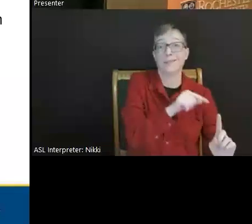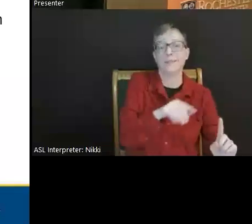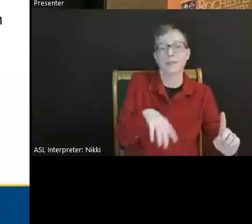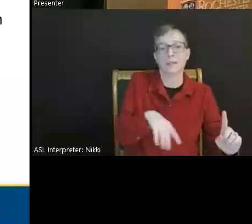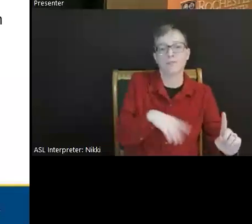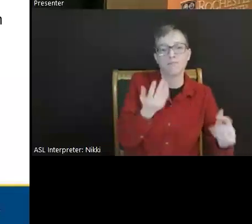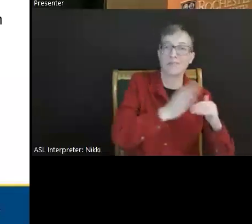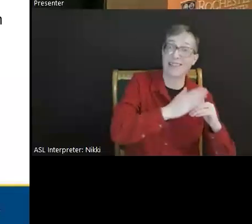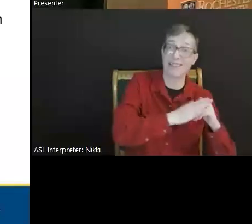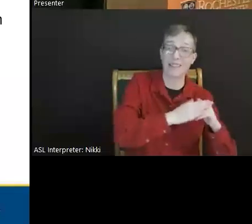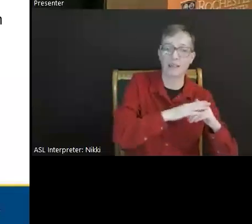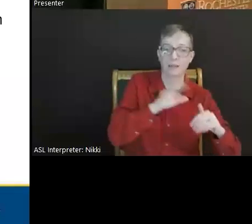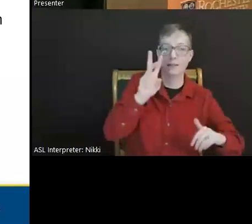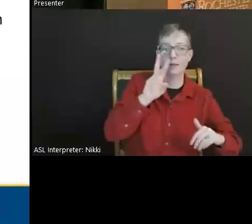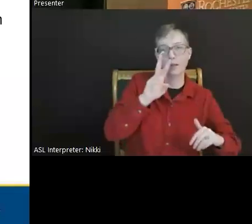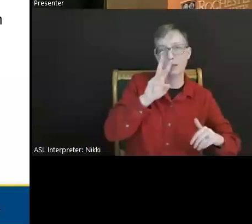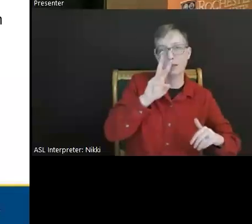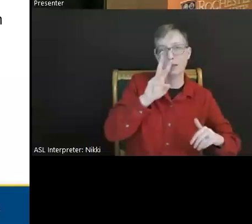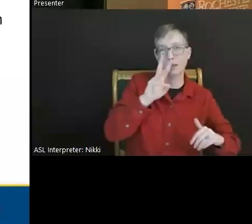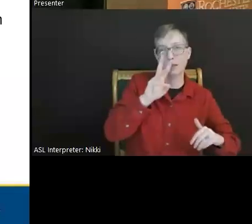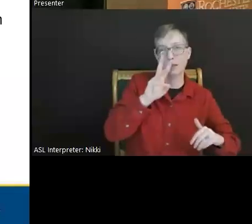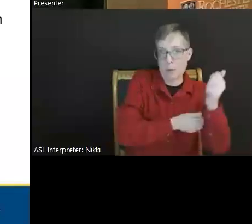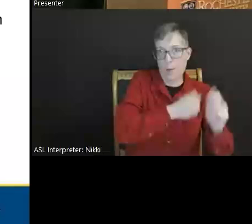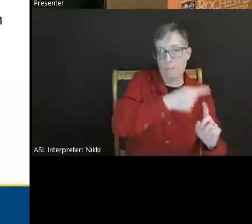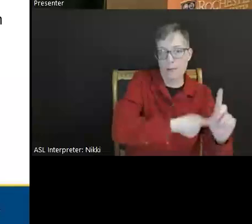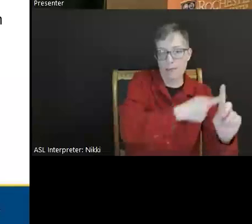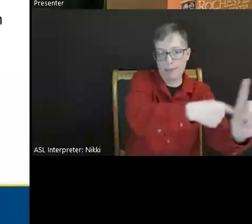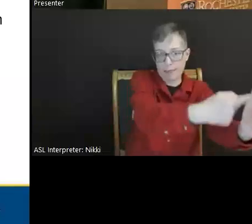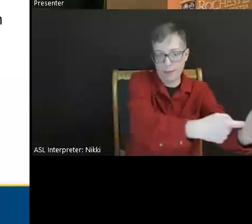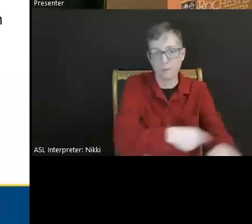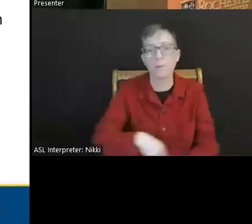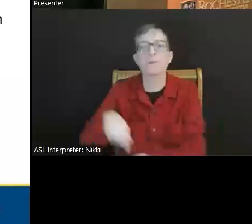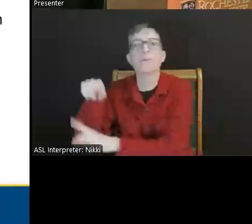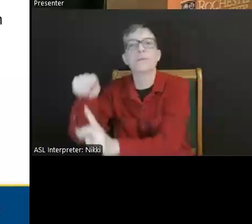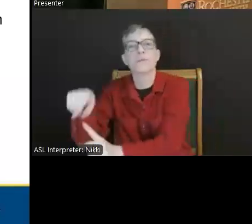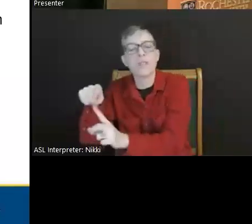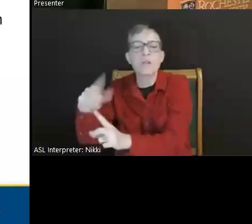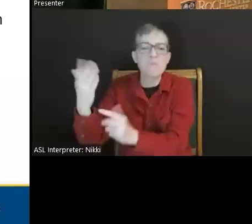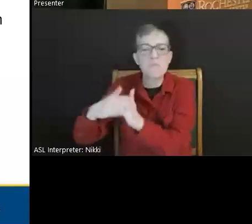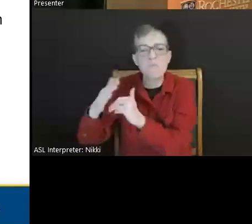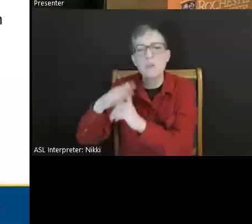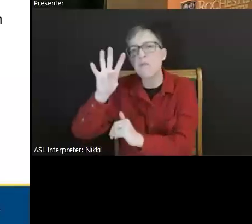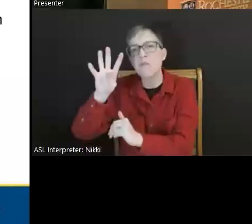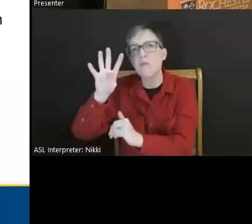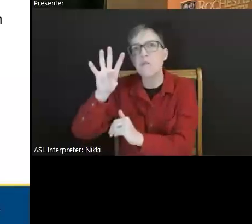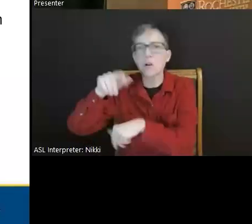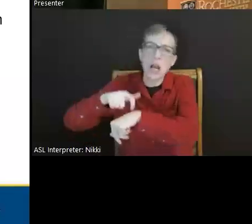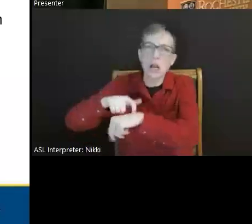than 4, up to 4 for community ties. And most of our patients have about 2, maybe 3 contacts a